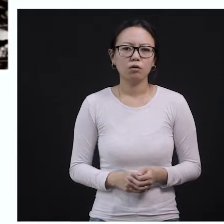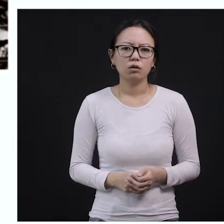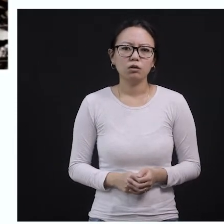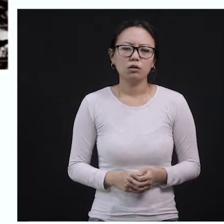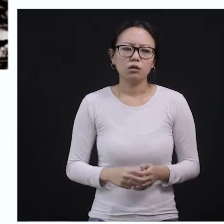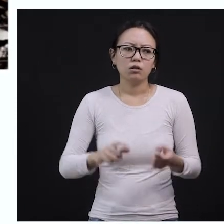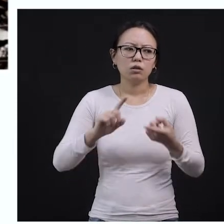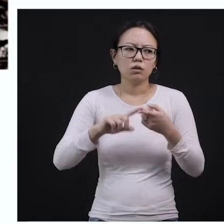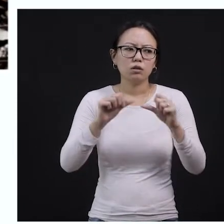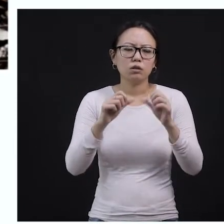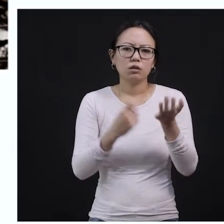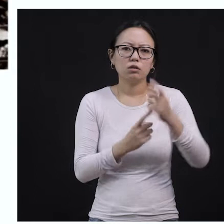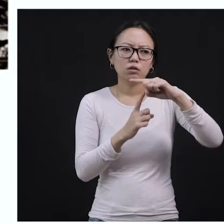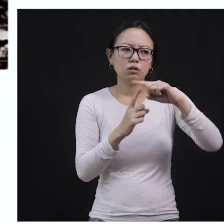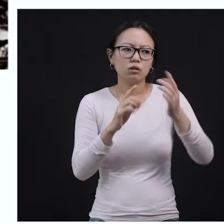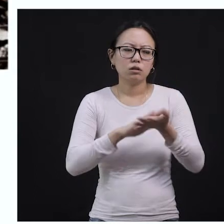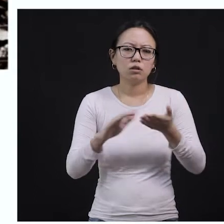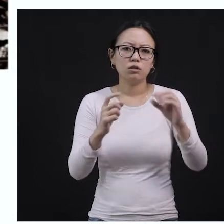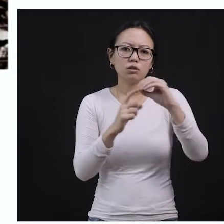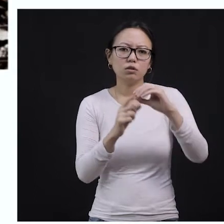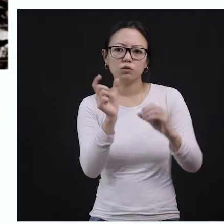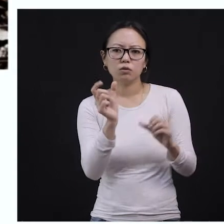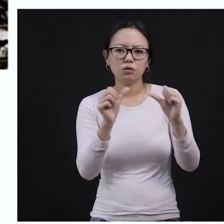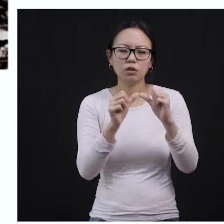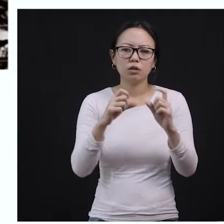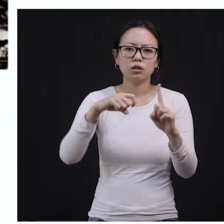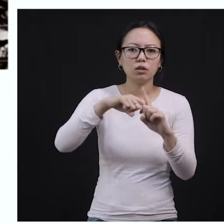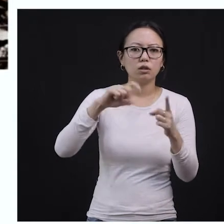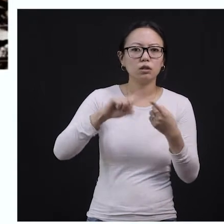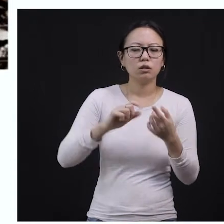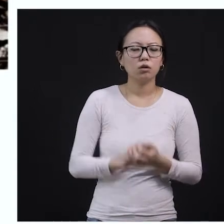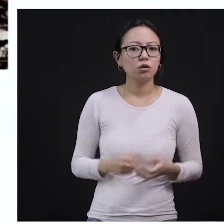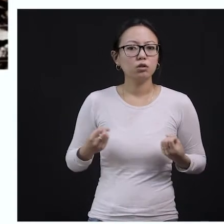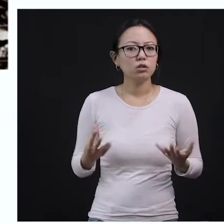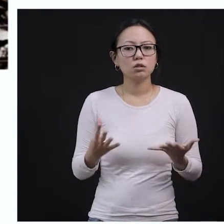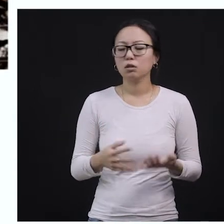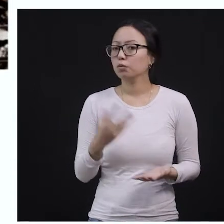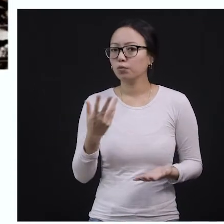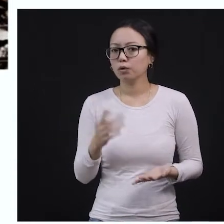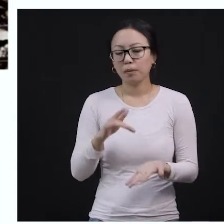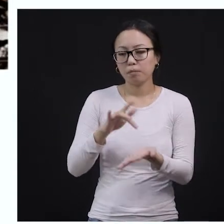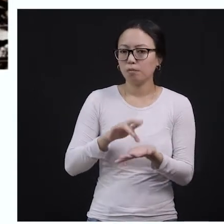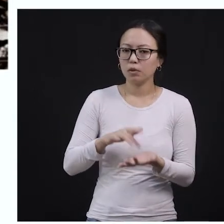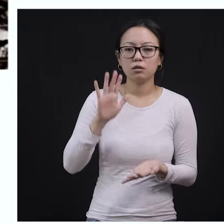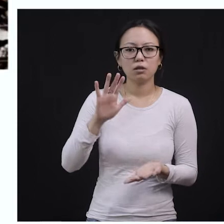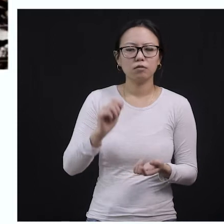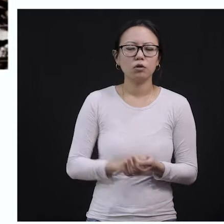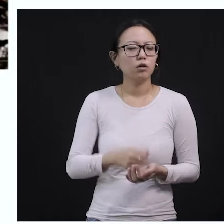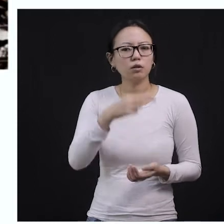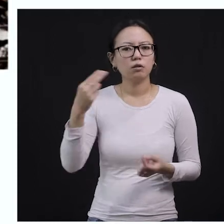all right? There is a certain area where the earthquake starts and it spreads to other areas, all right? So